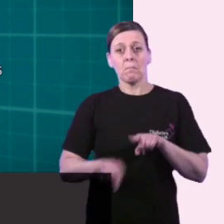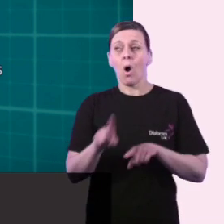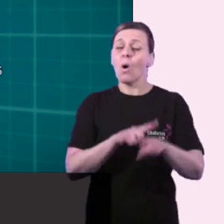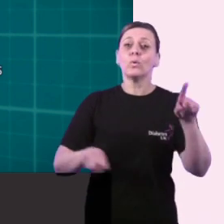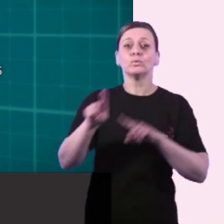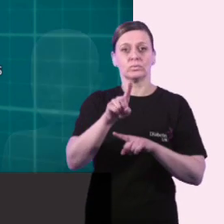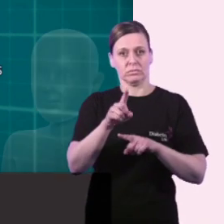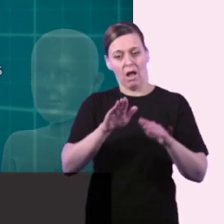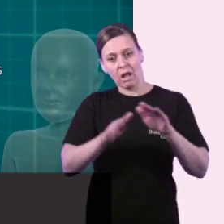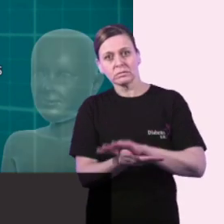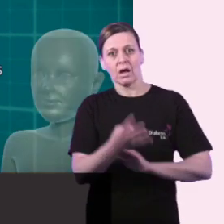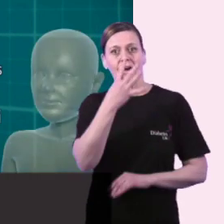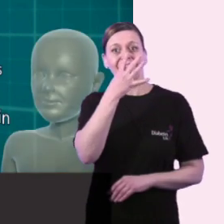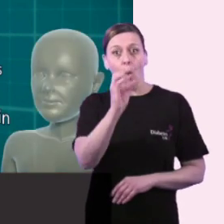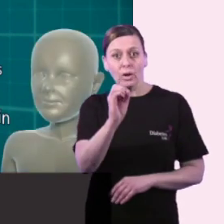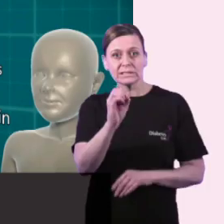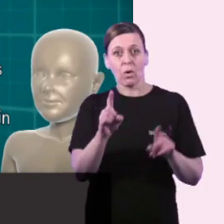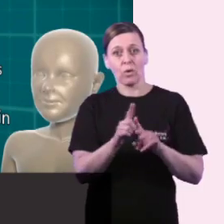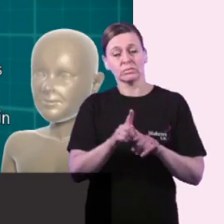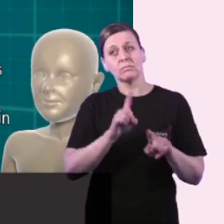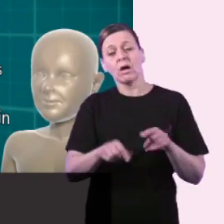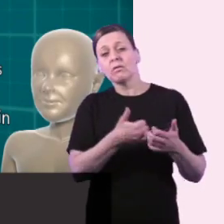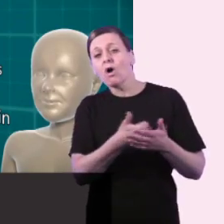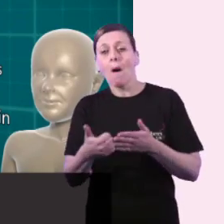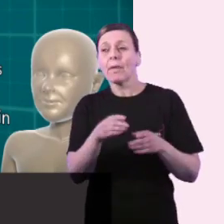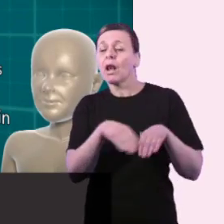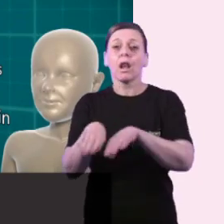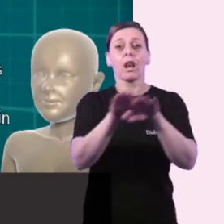it's by far the most common type of diabetes found in childhood.